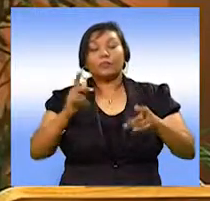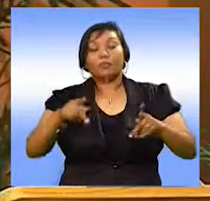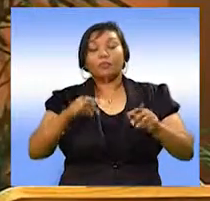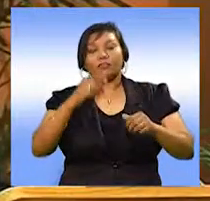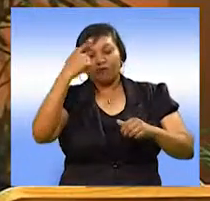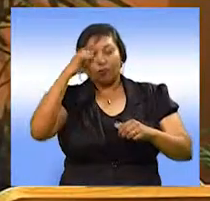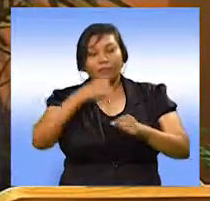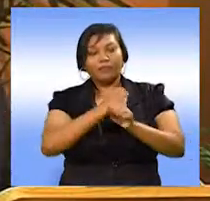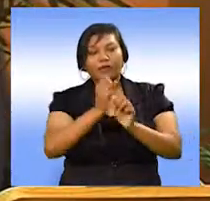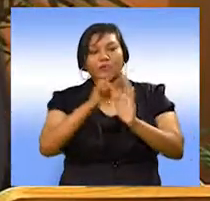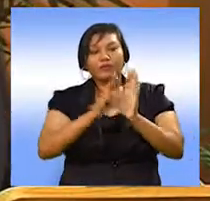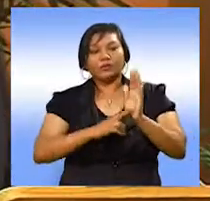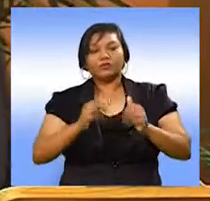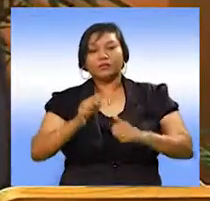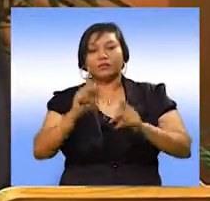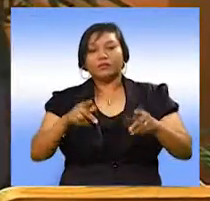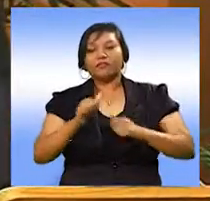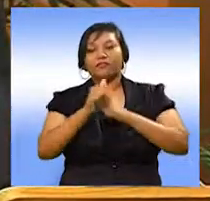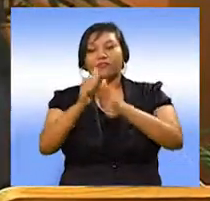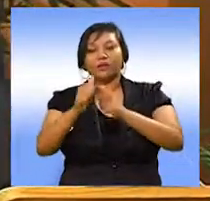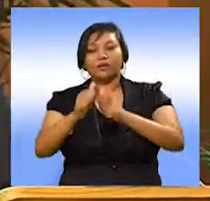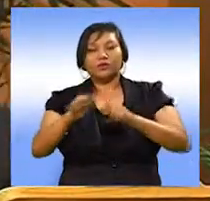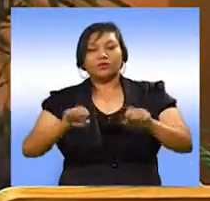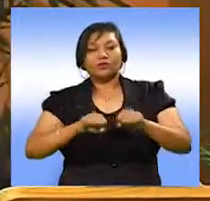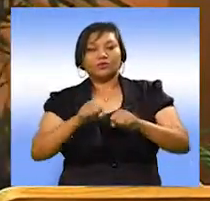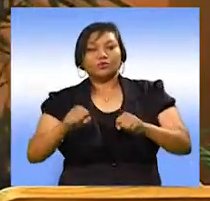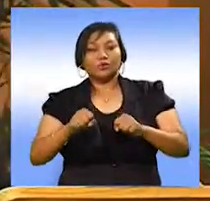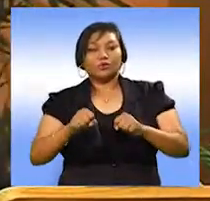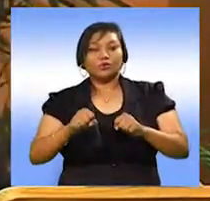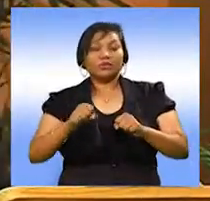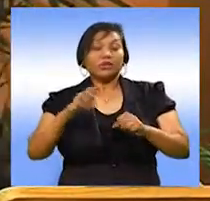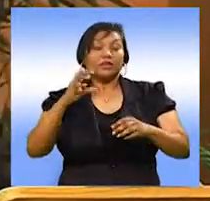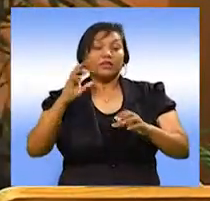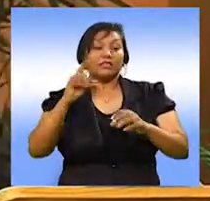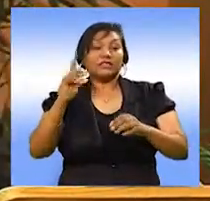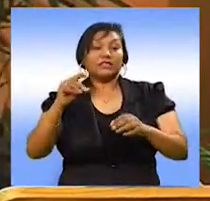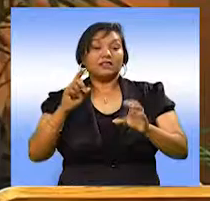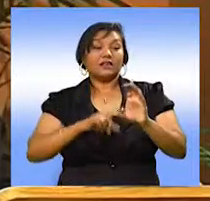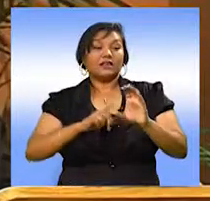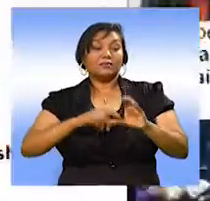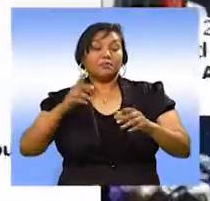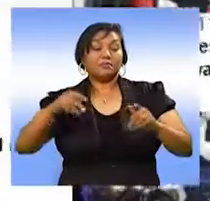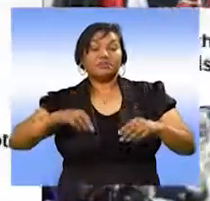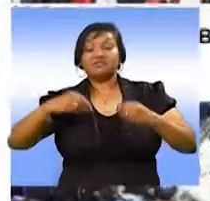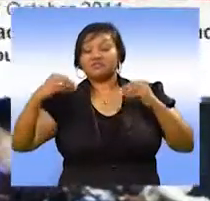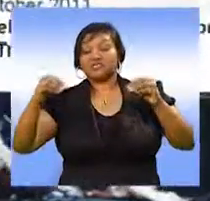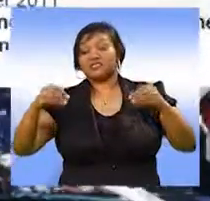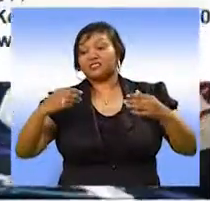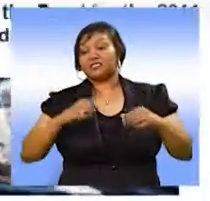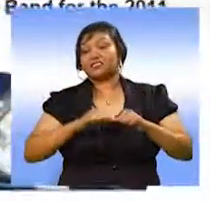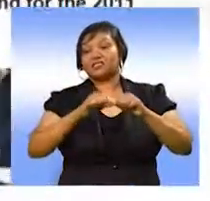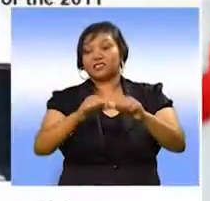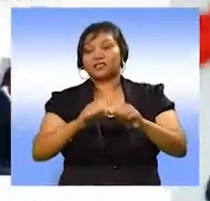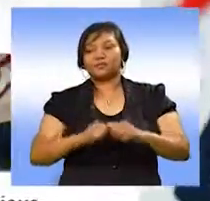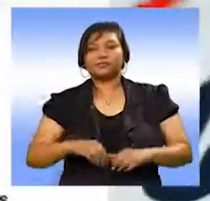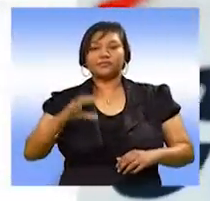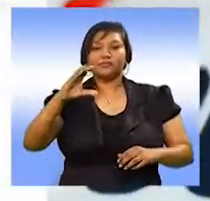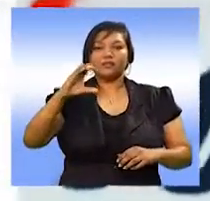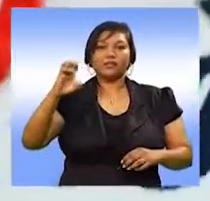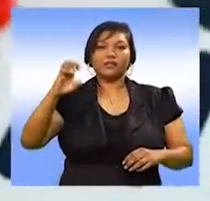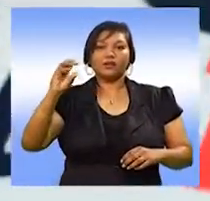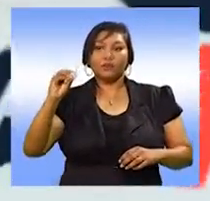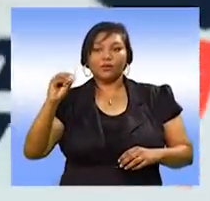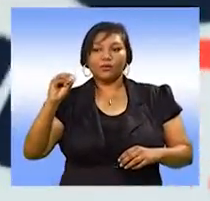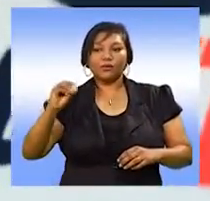And I think that there was no clamping down on the DVD clubs and those guys with the carts. Chief